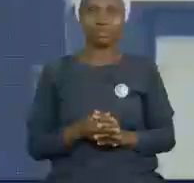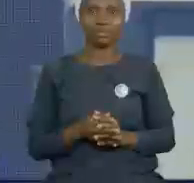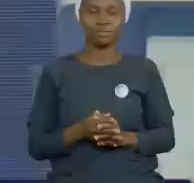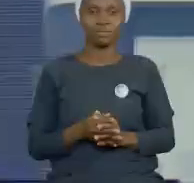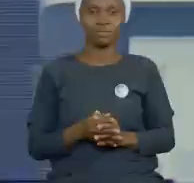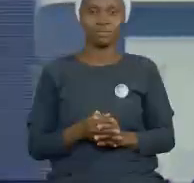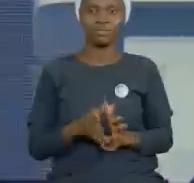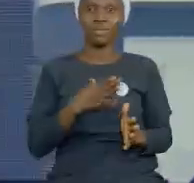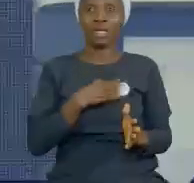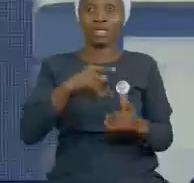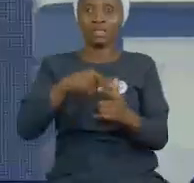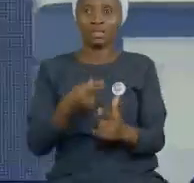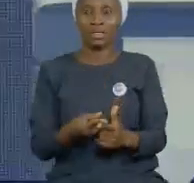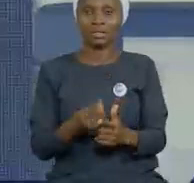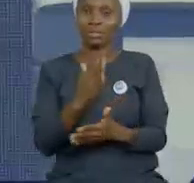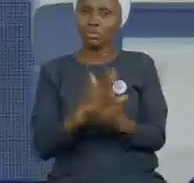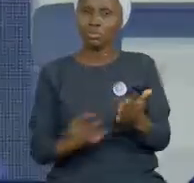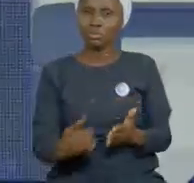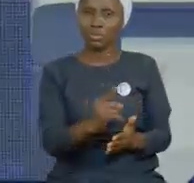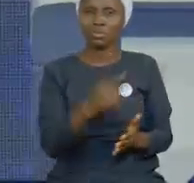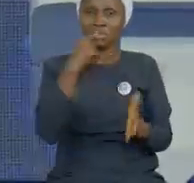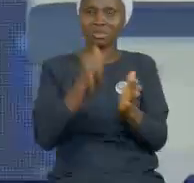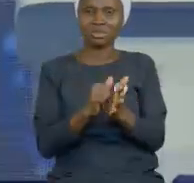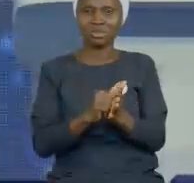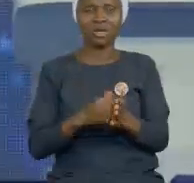And then somebody says, heal me, heal me.